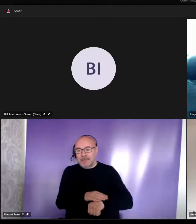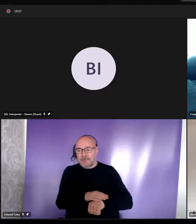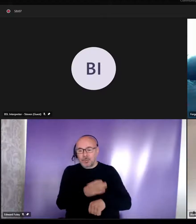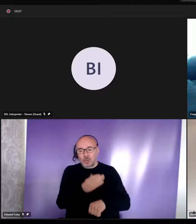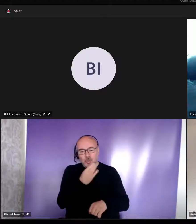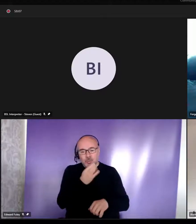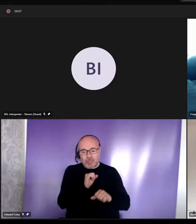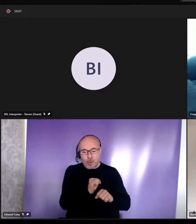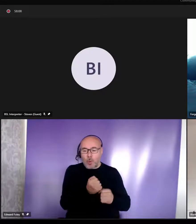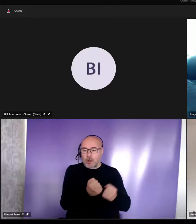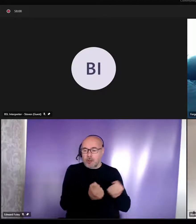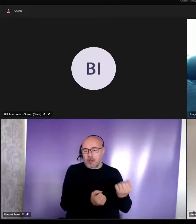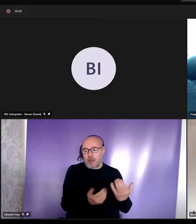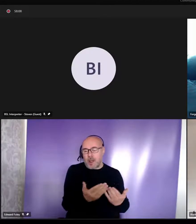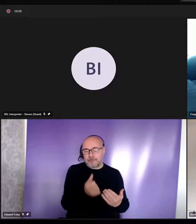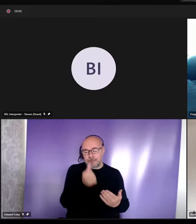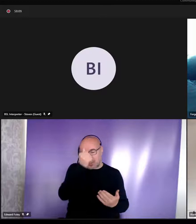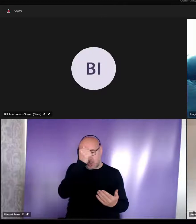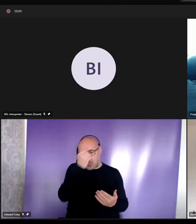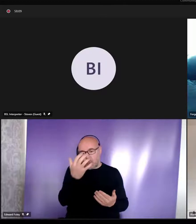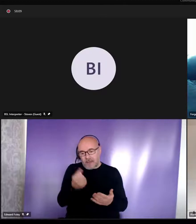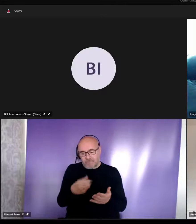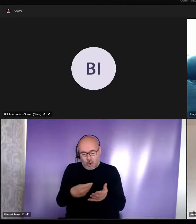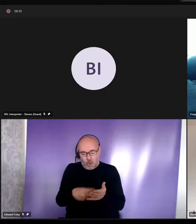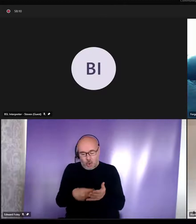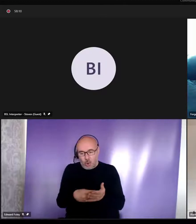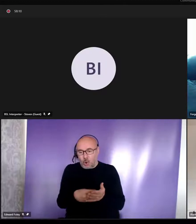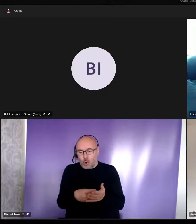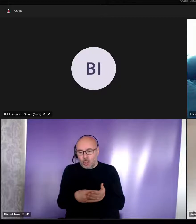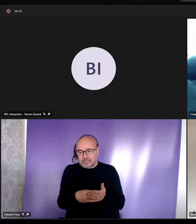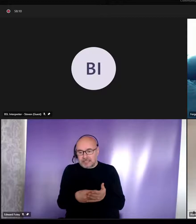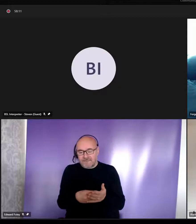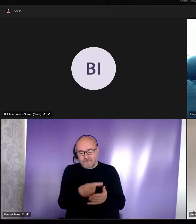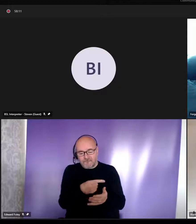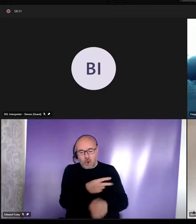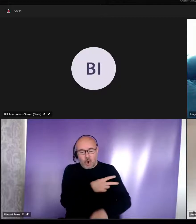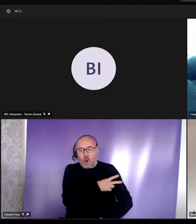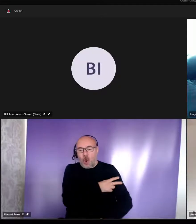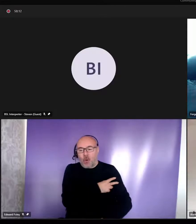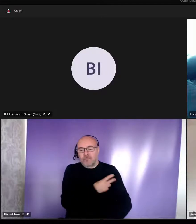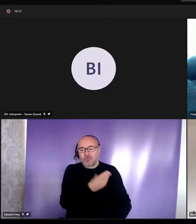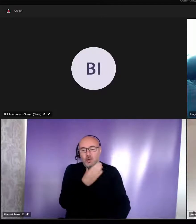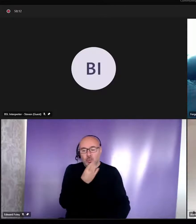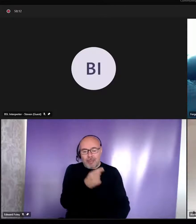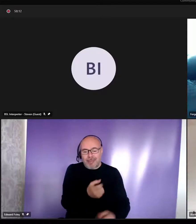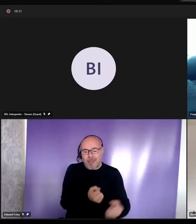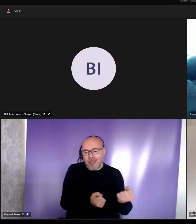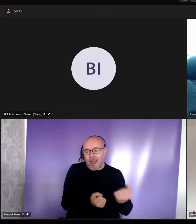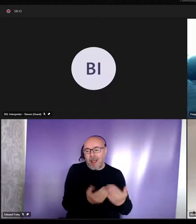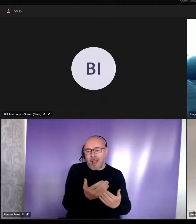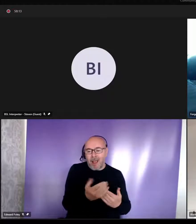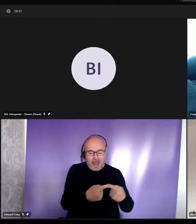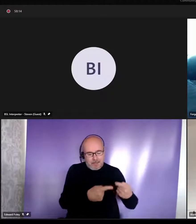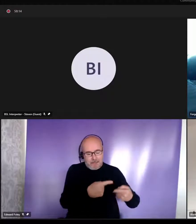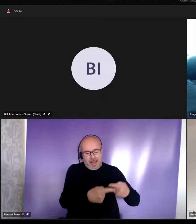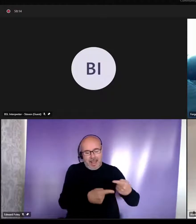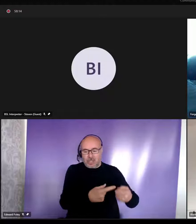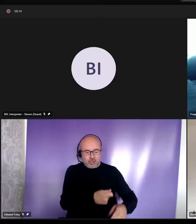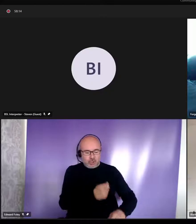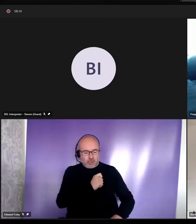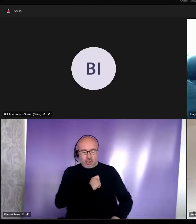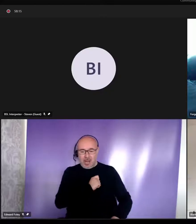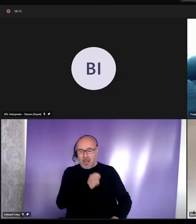the mileage the officer would use, which would, in most cases will be quite small. The other cost would be